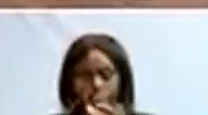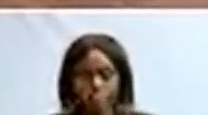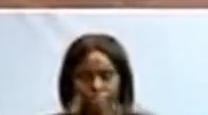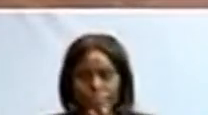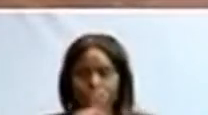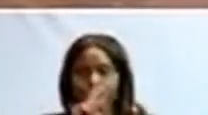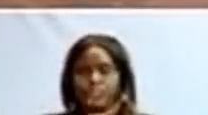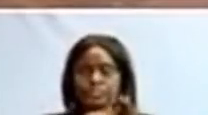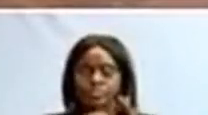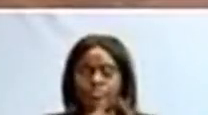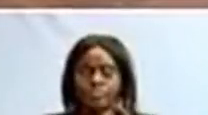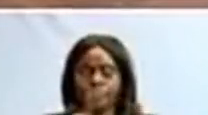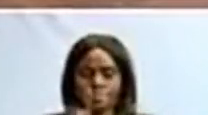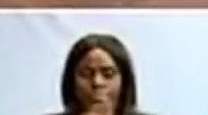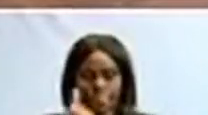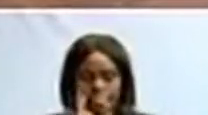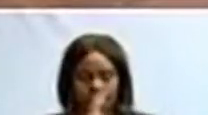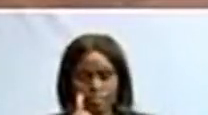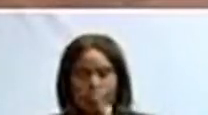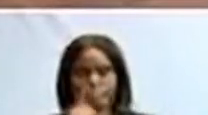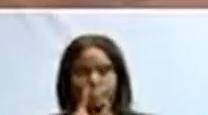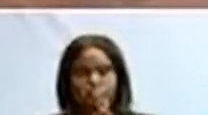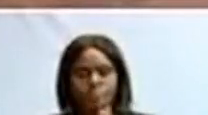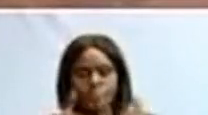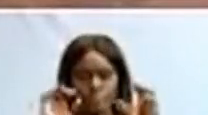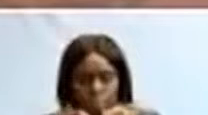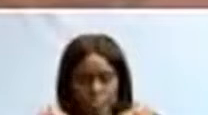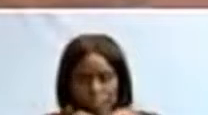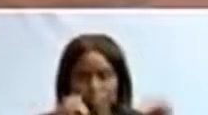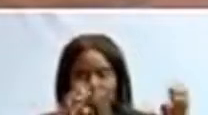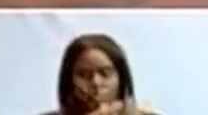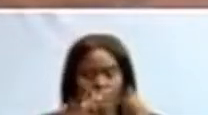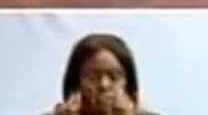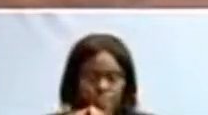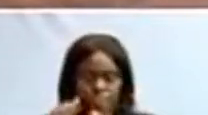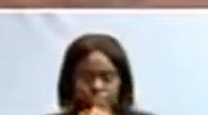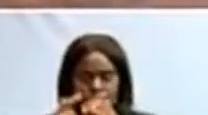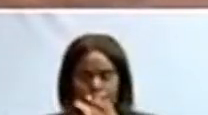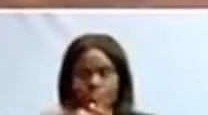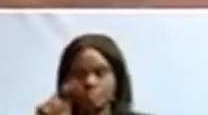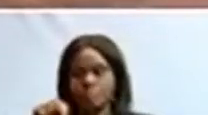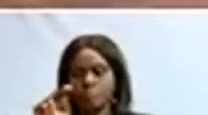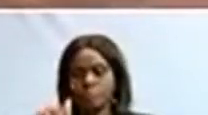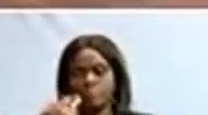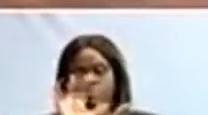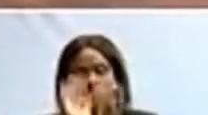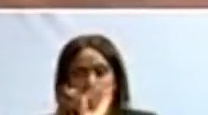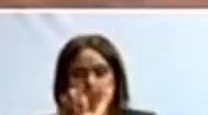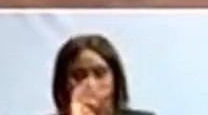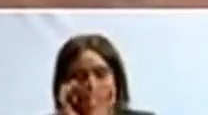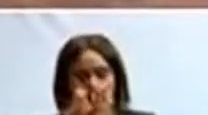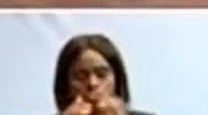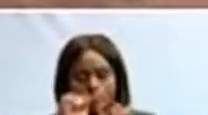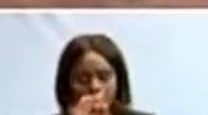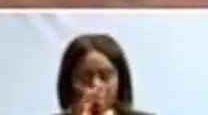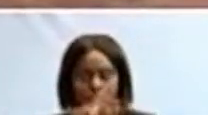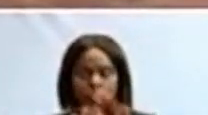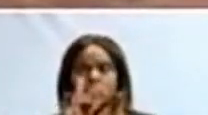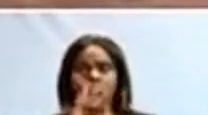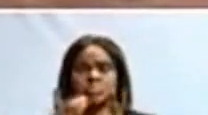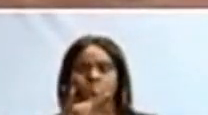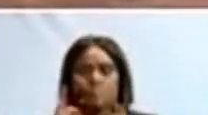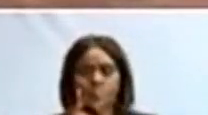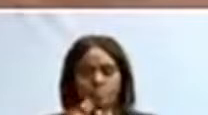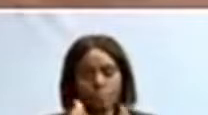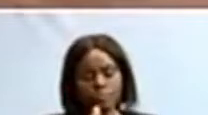1. Only one non-commercial bank, that is not safe, is available in the district, and